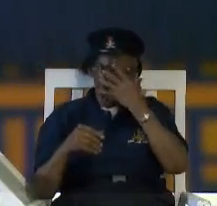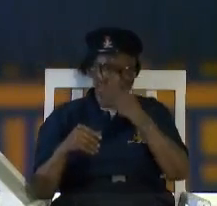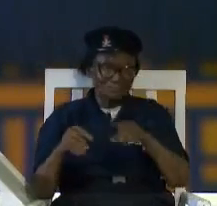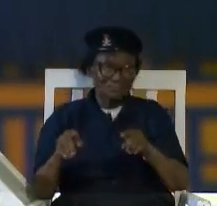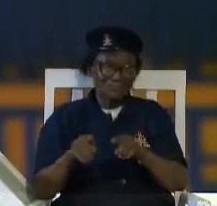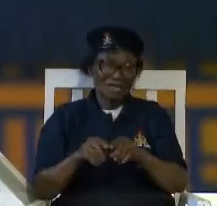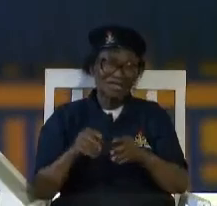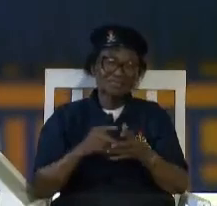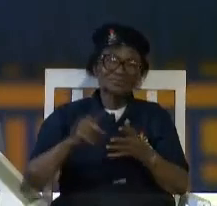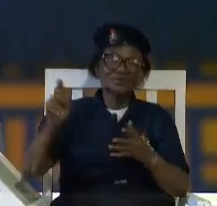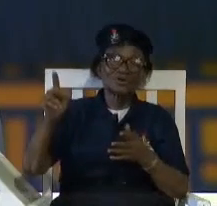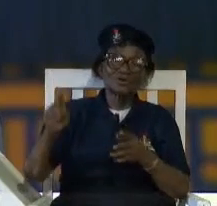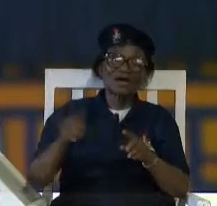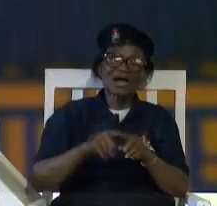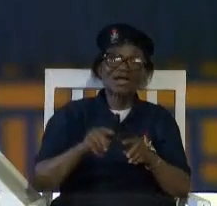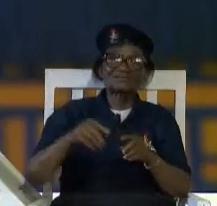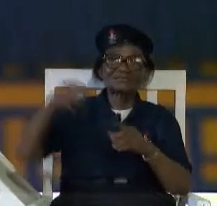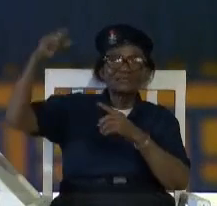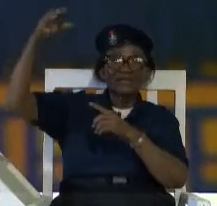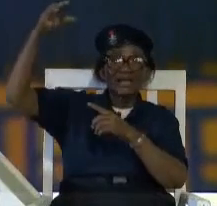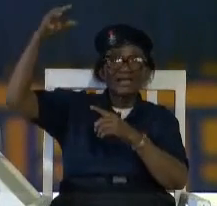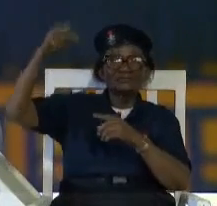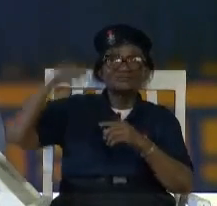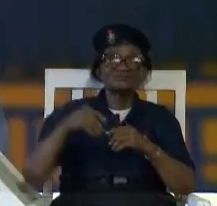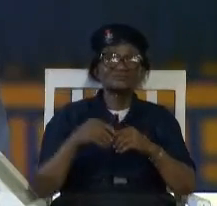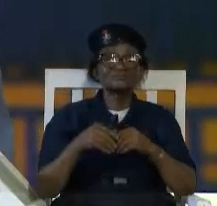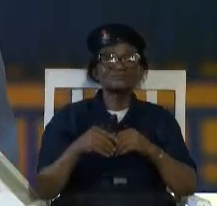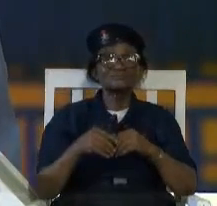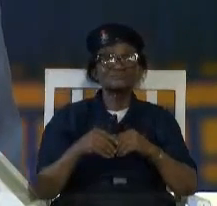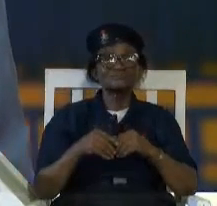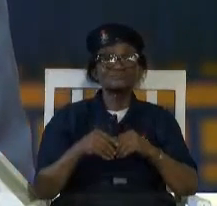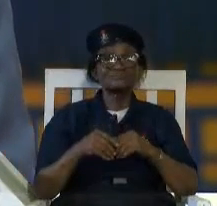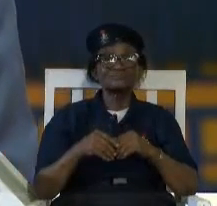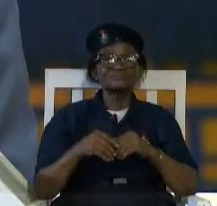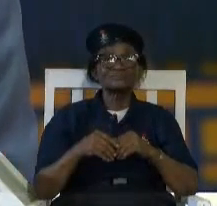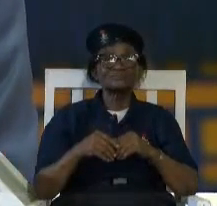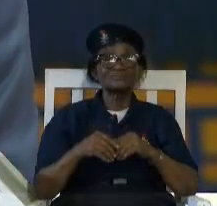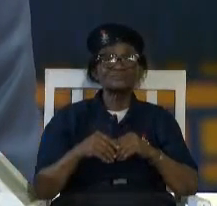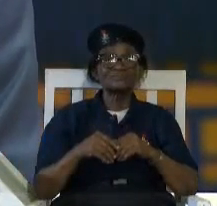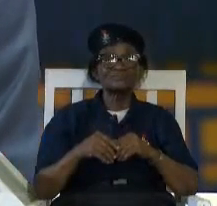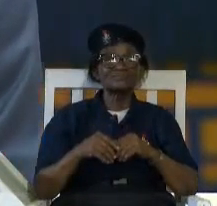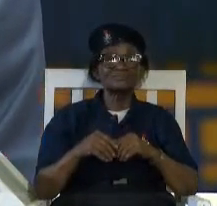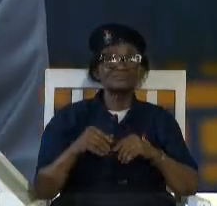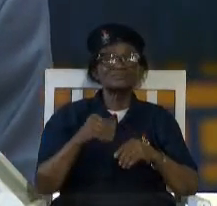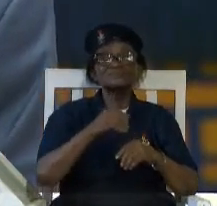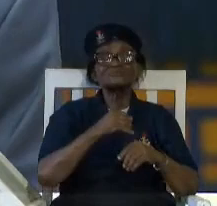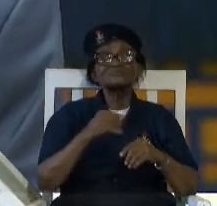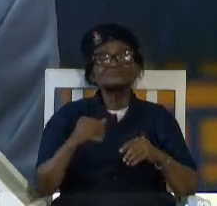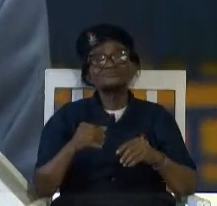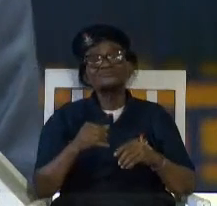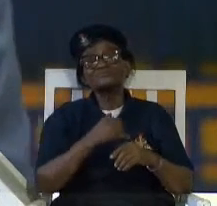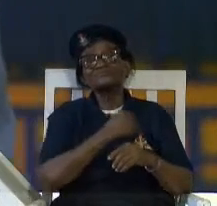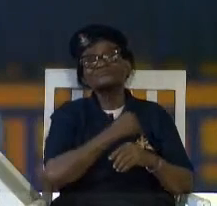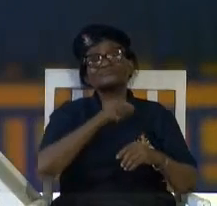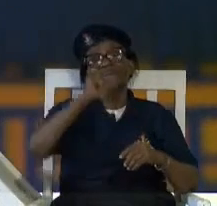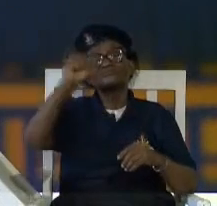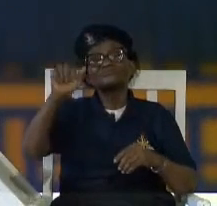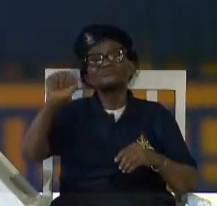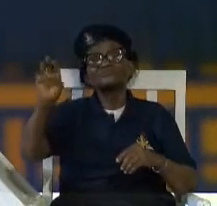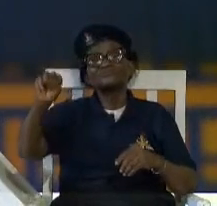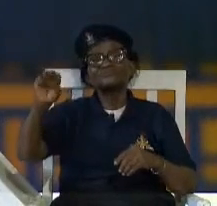As pure as light. James chapter 1,